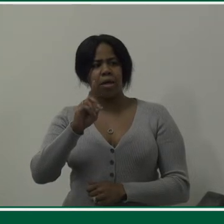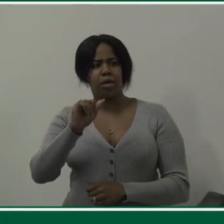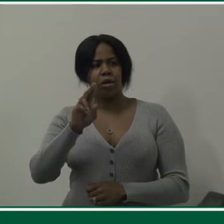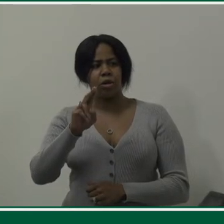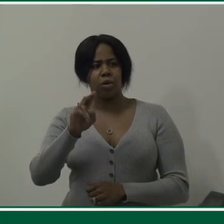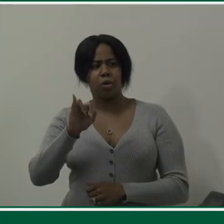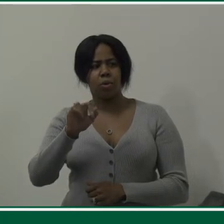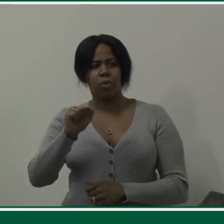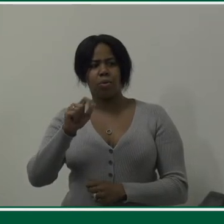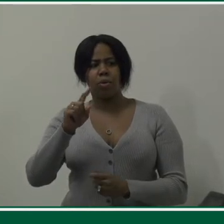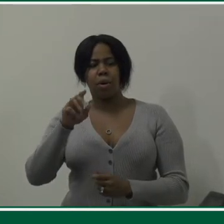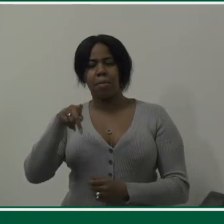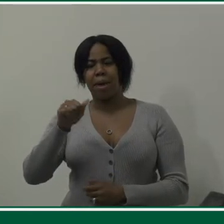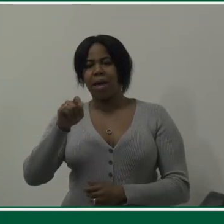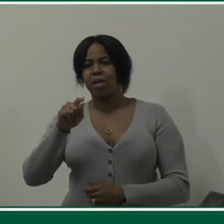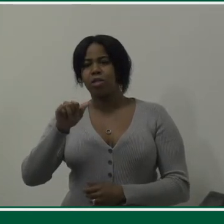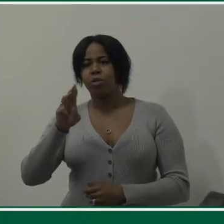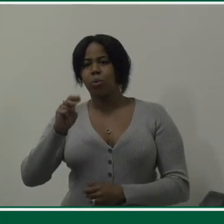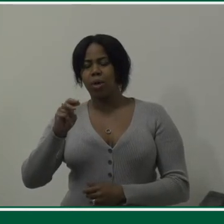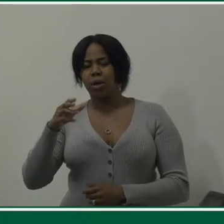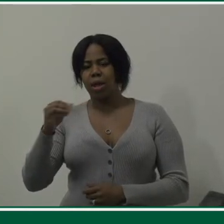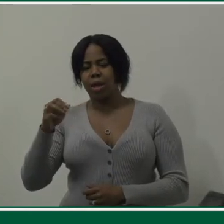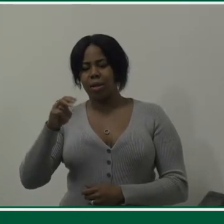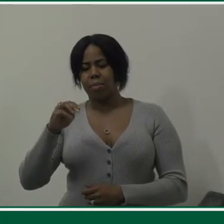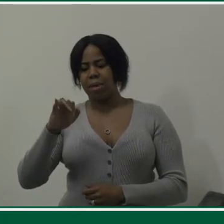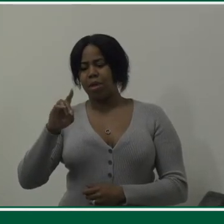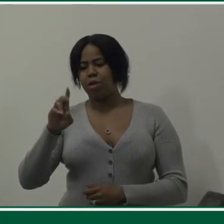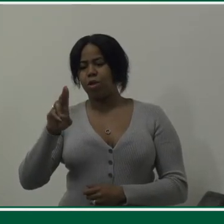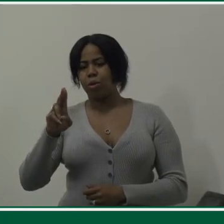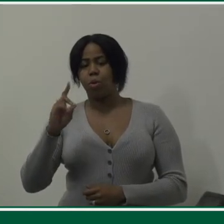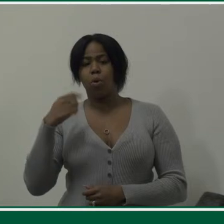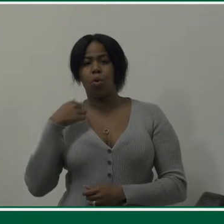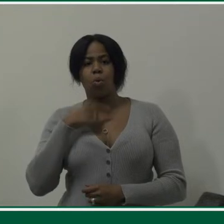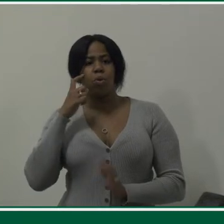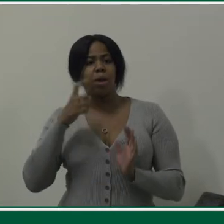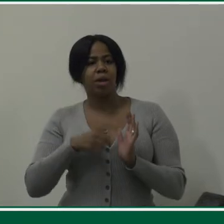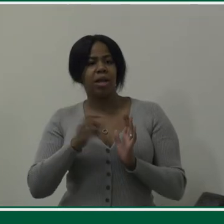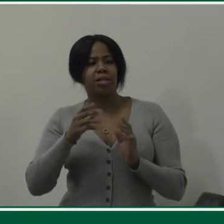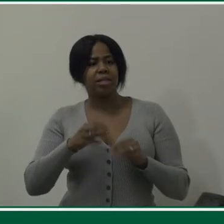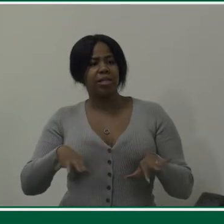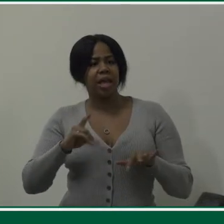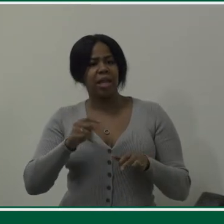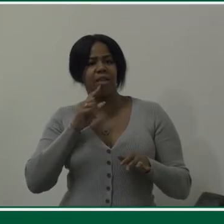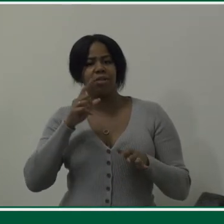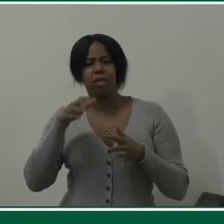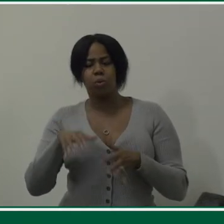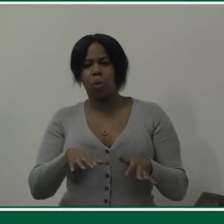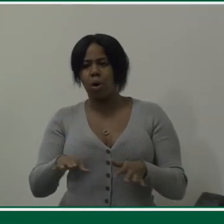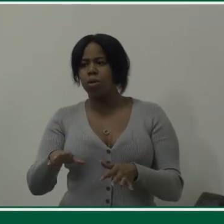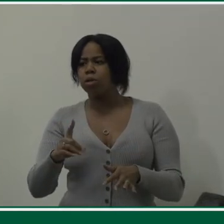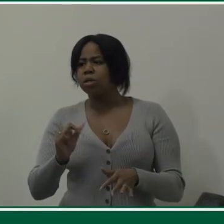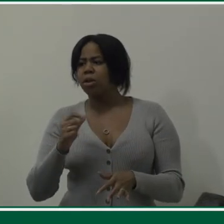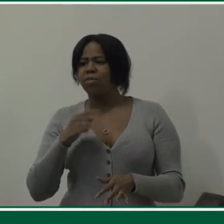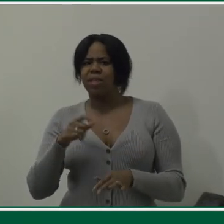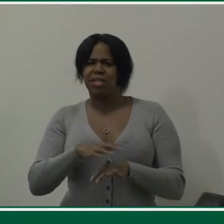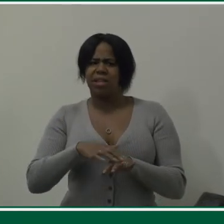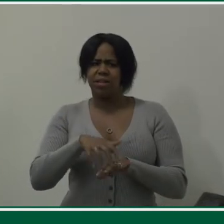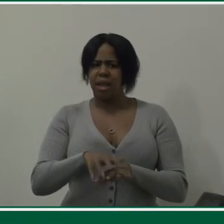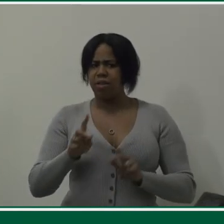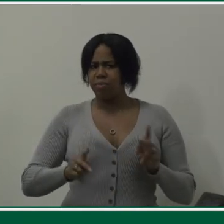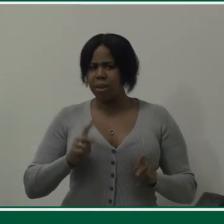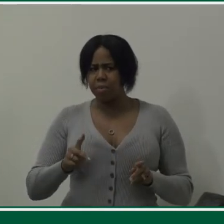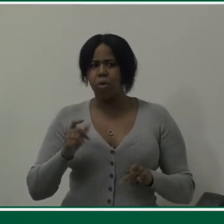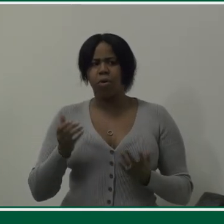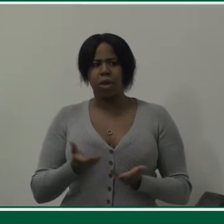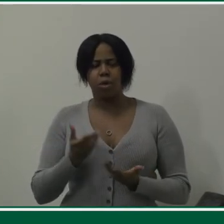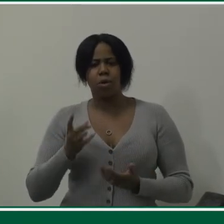Wintu. We recognize these land and riverways as unceded traditional territories of these native people. We